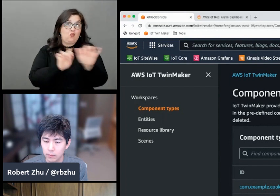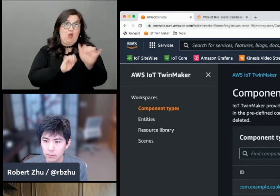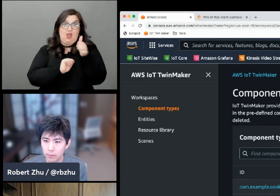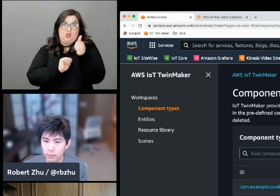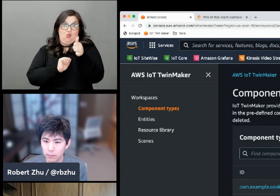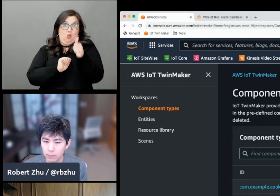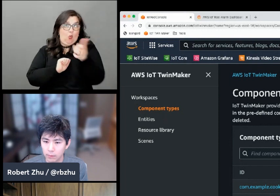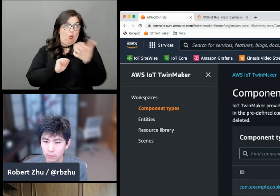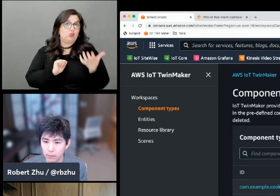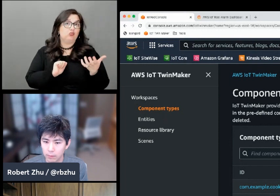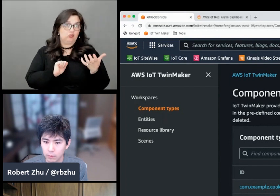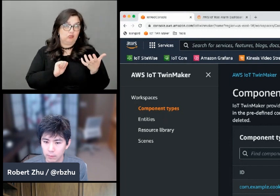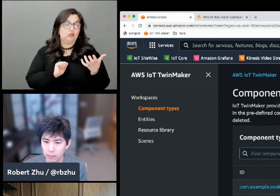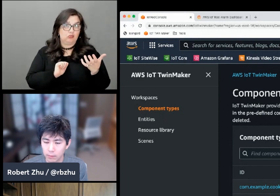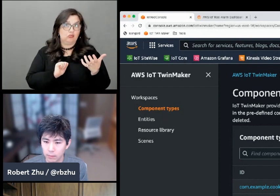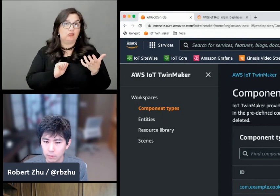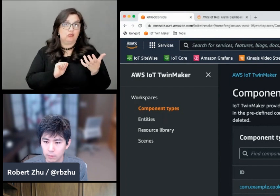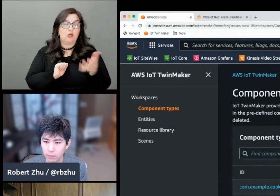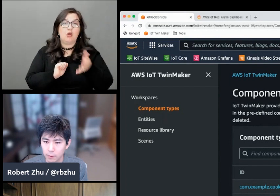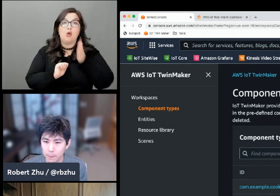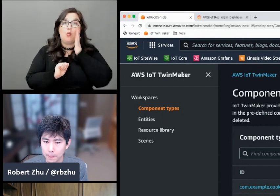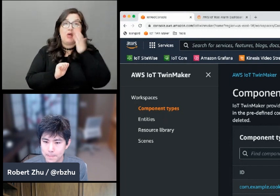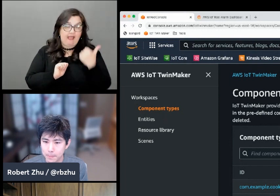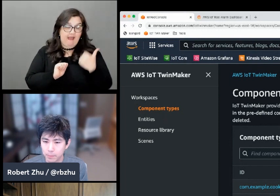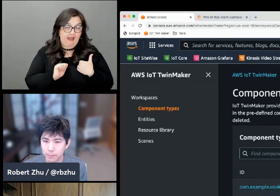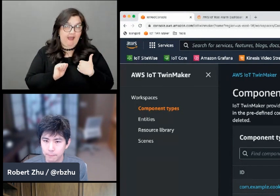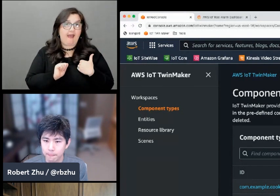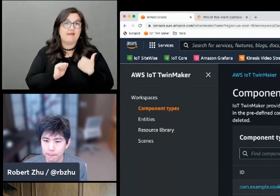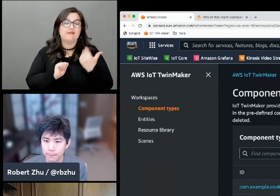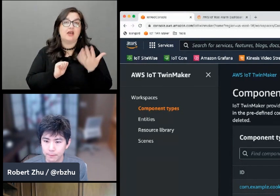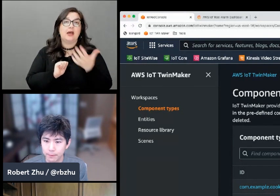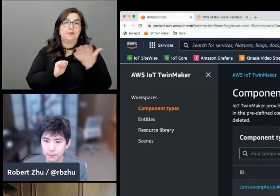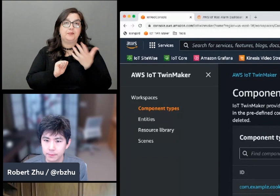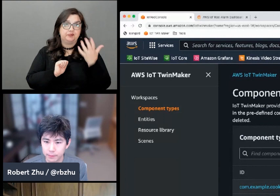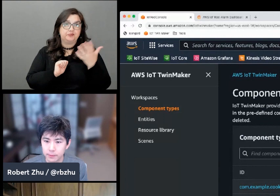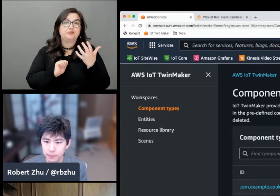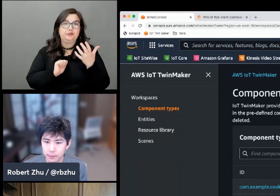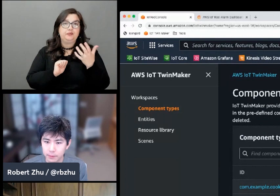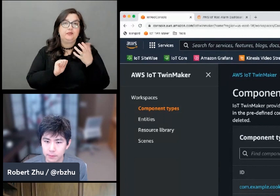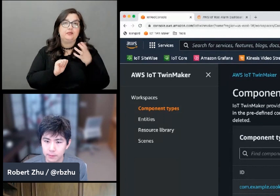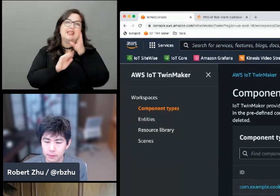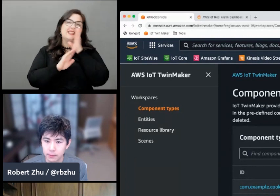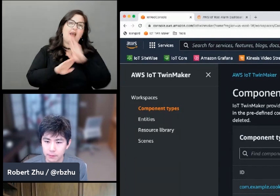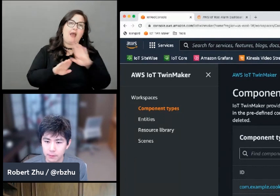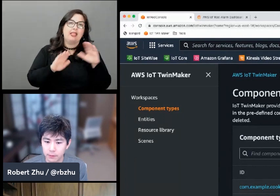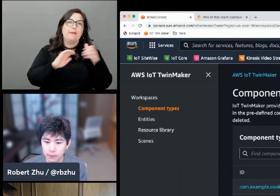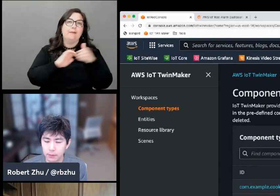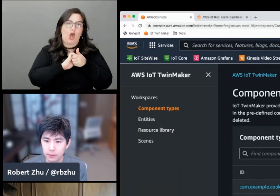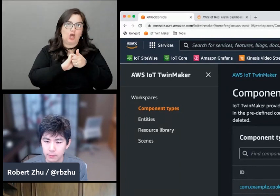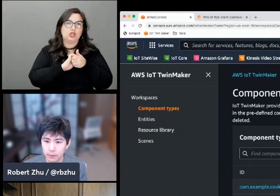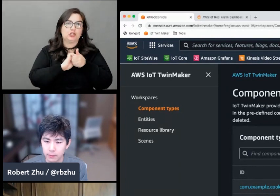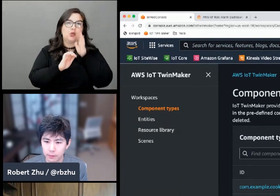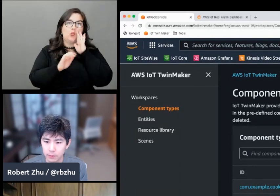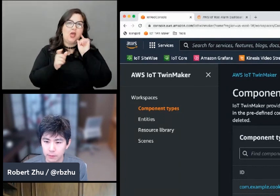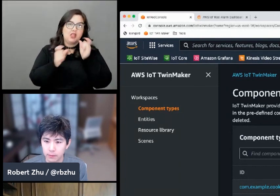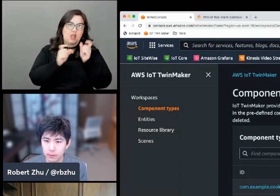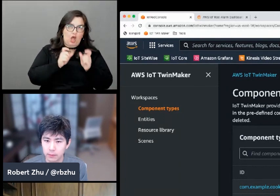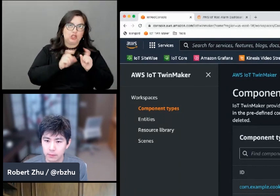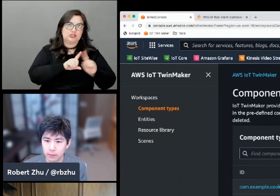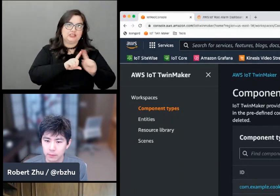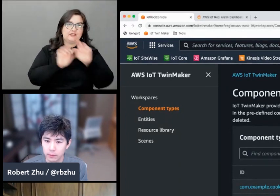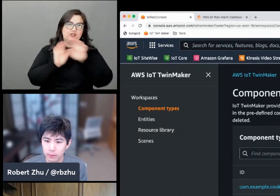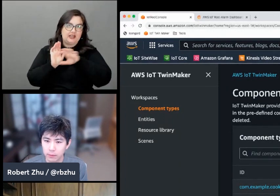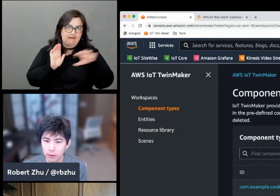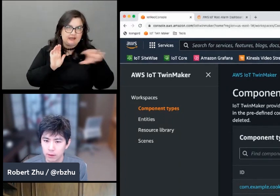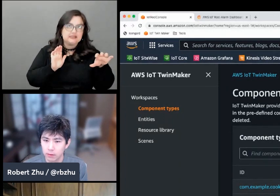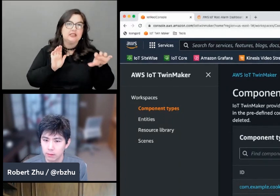or we'll have several partners that will author different entities that you can